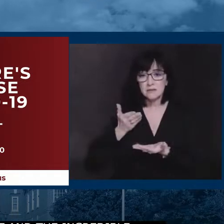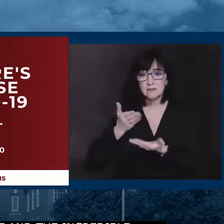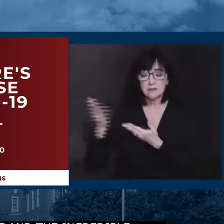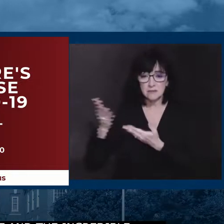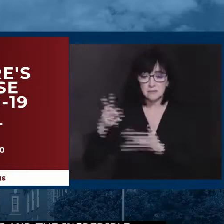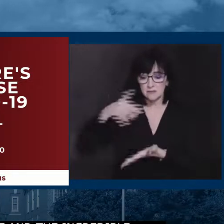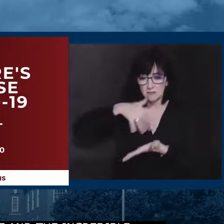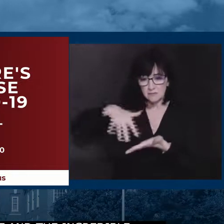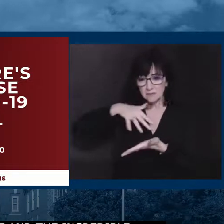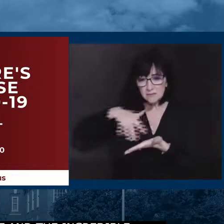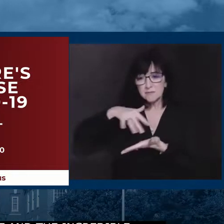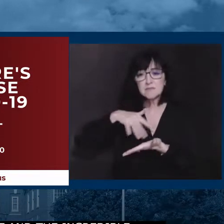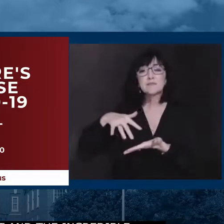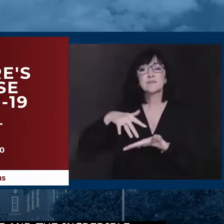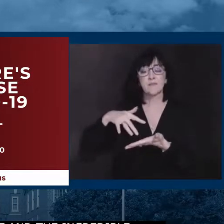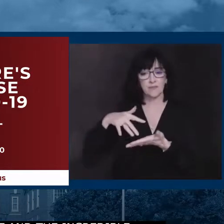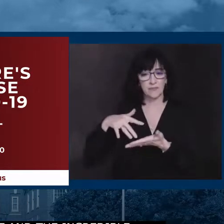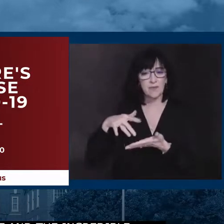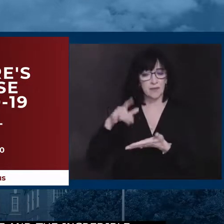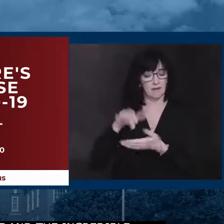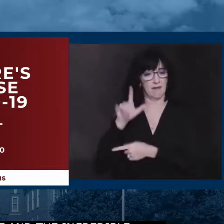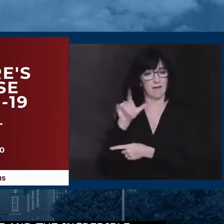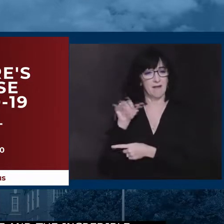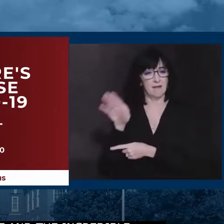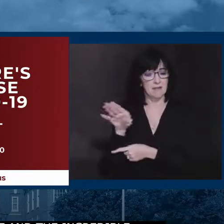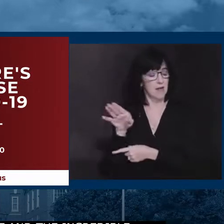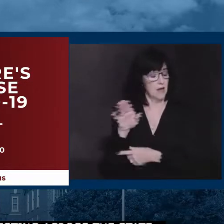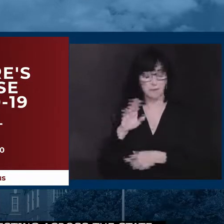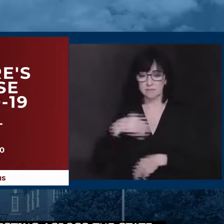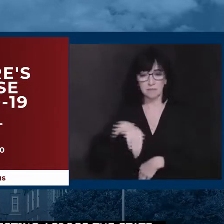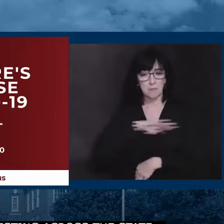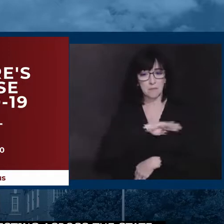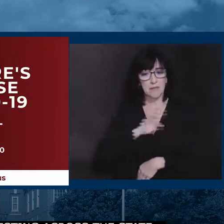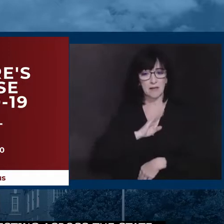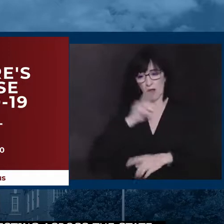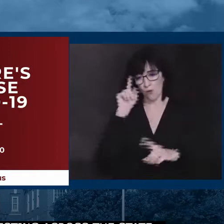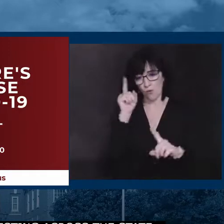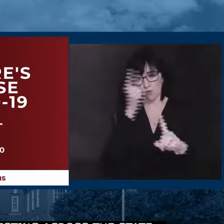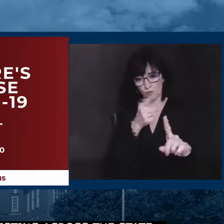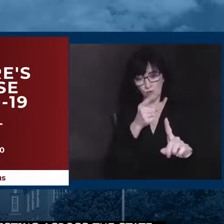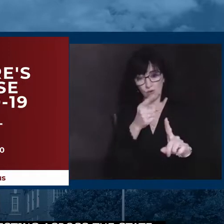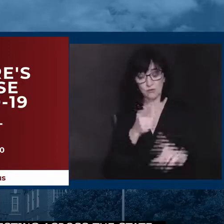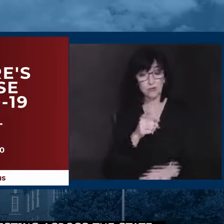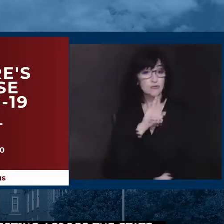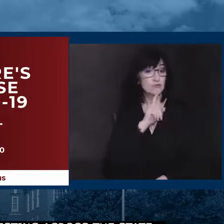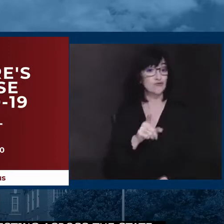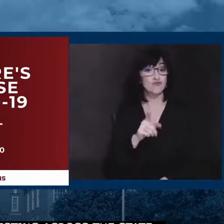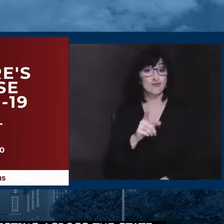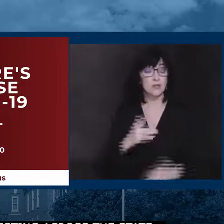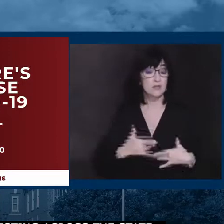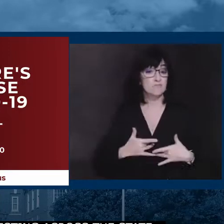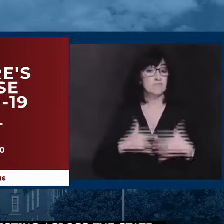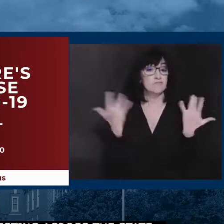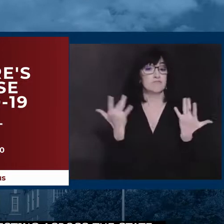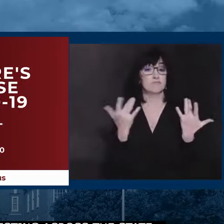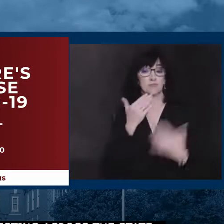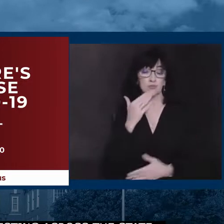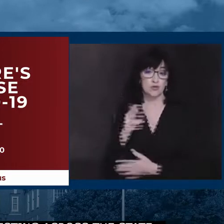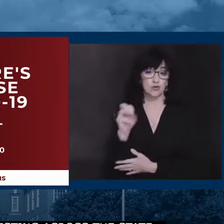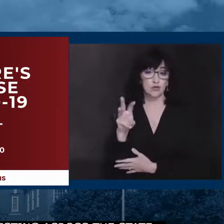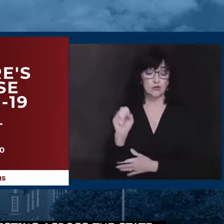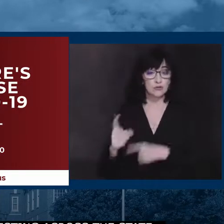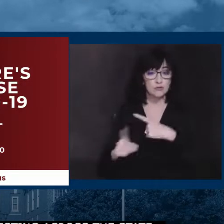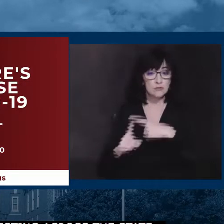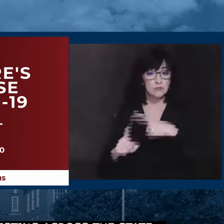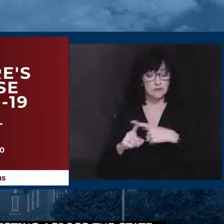never expected that we would be able to meet. The very good news, the really good news is that we have the first